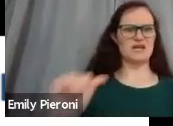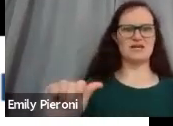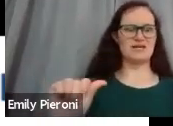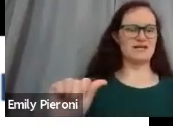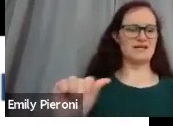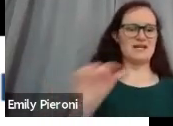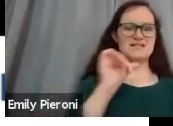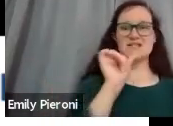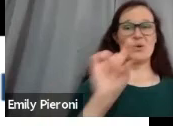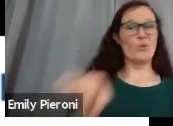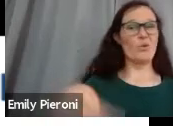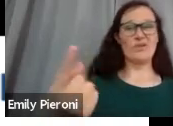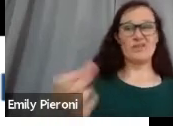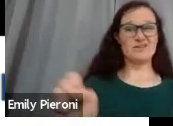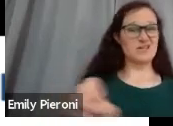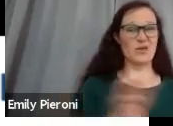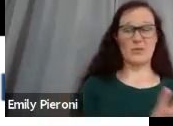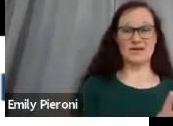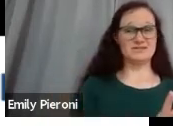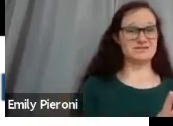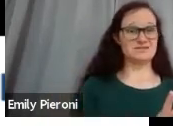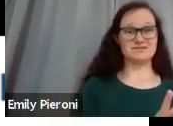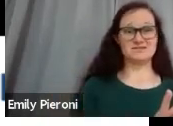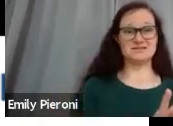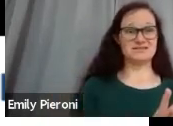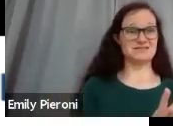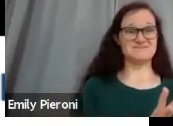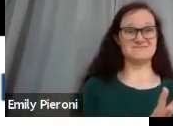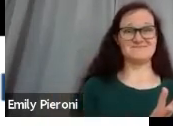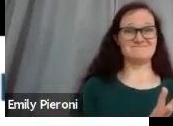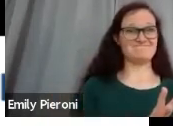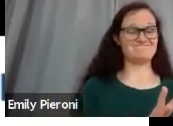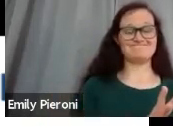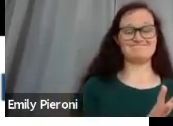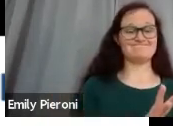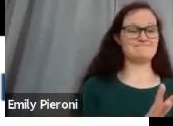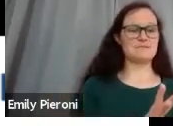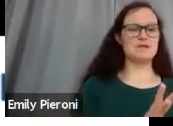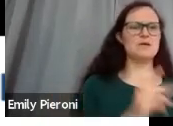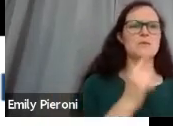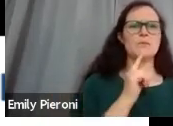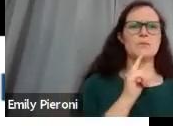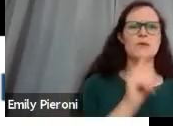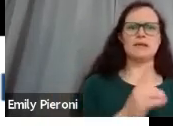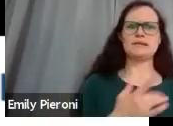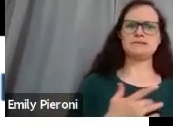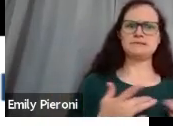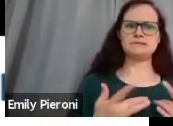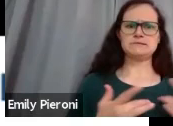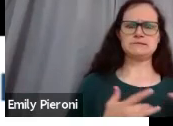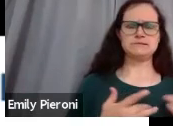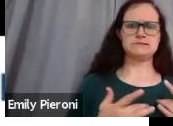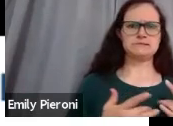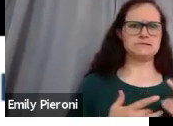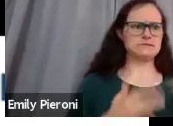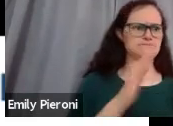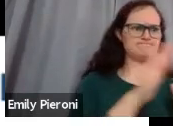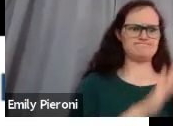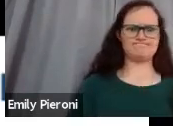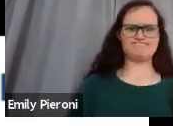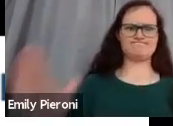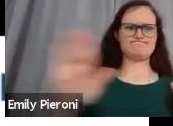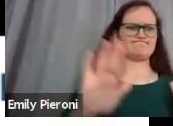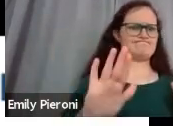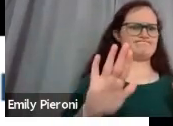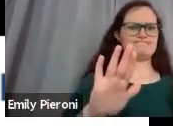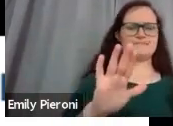Southwest US anymore that is looking at both local, regional, and even